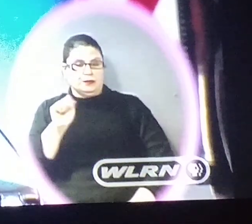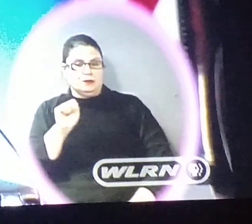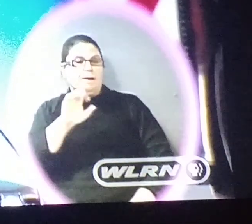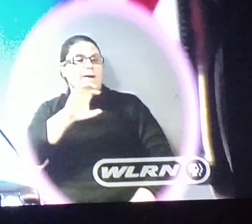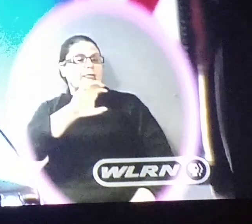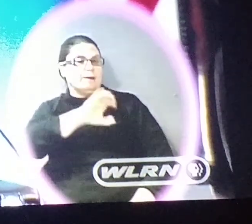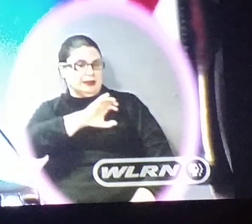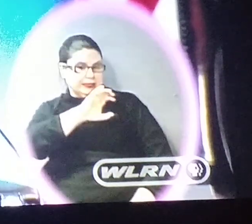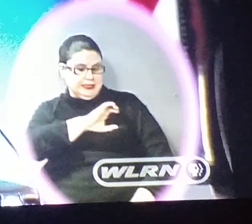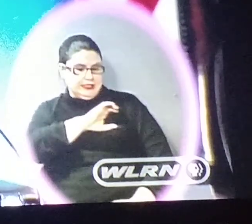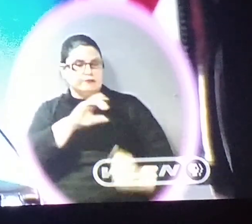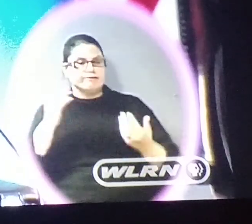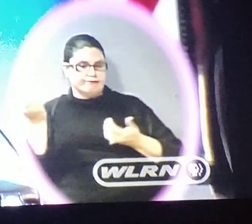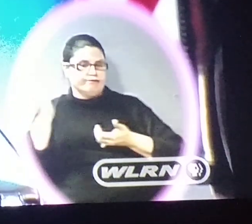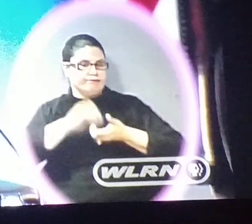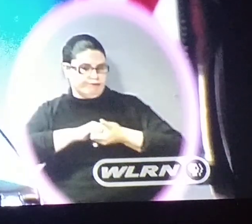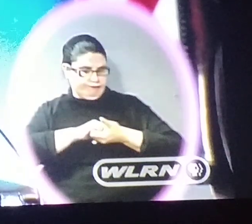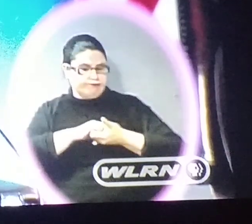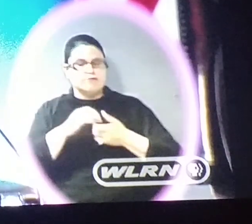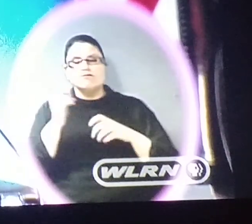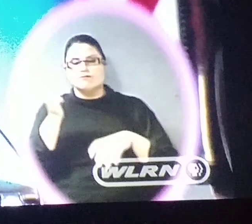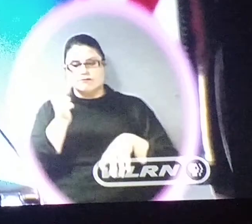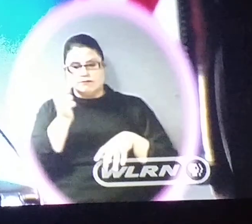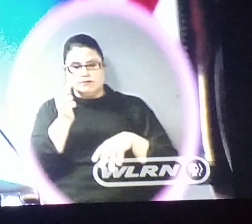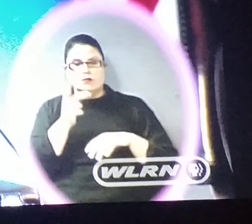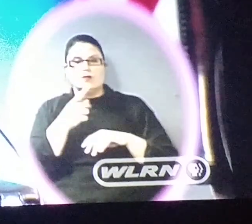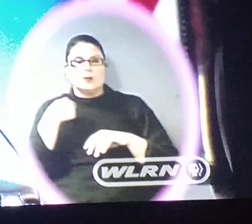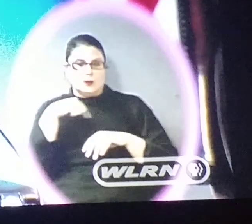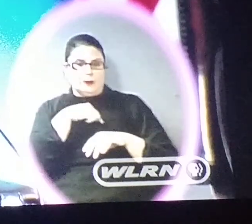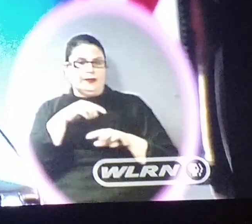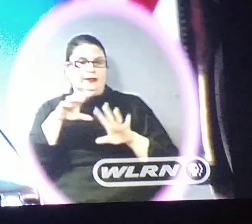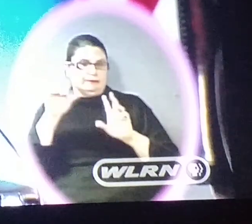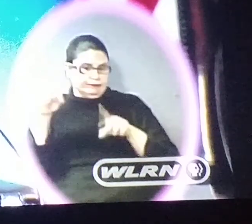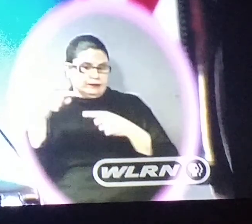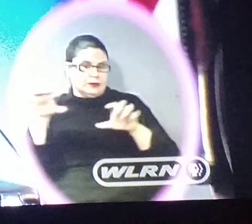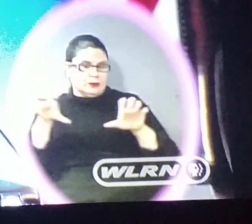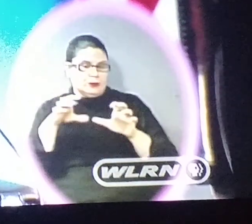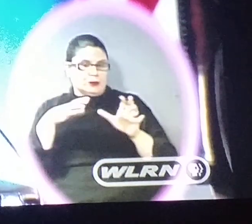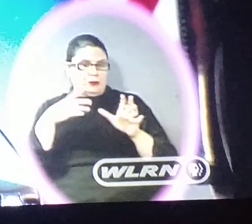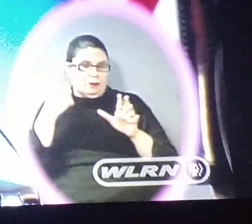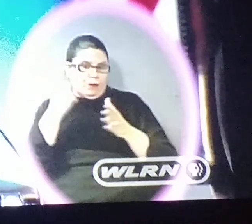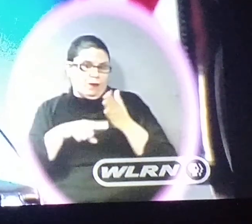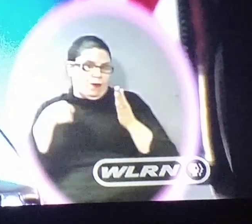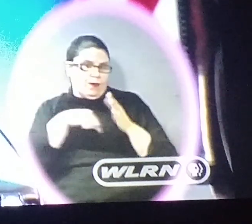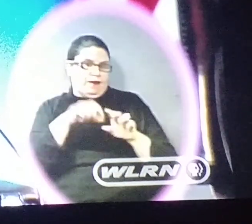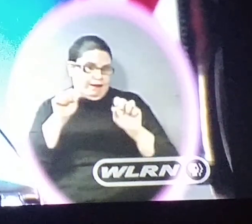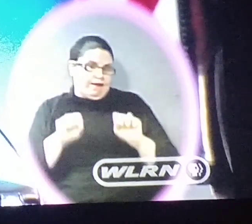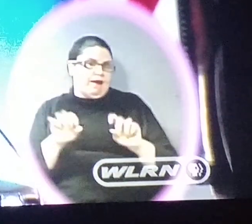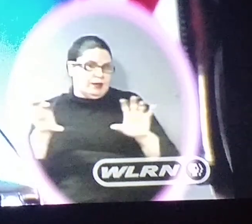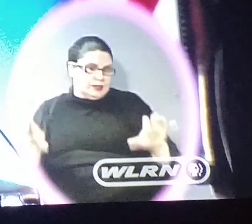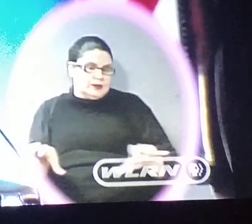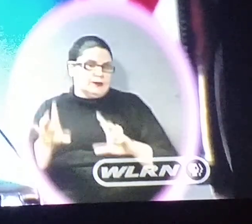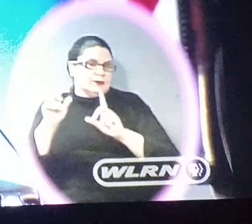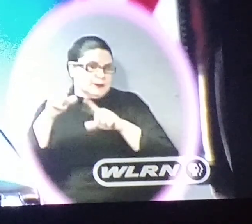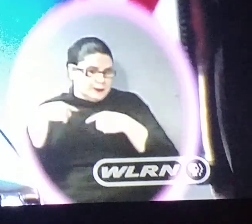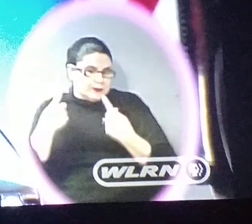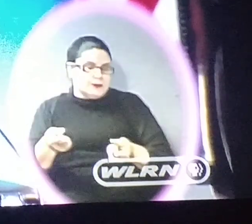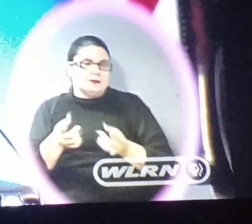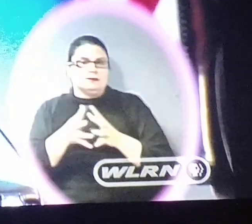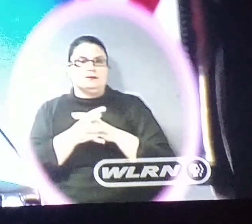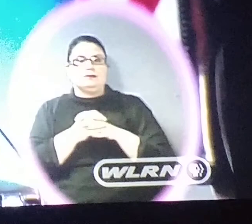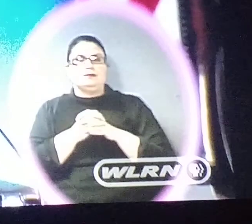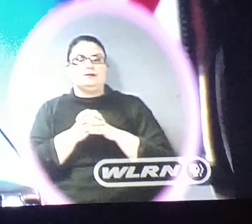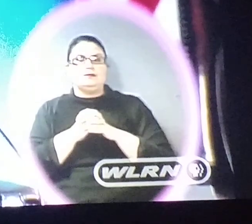Police. We have done what we can under the guidance that's been provided to us, inclusive